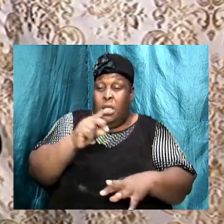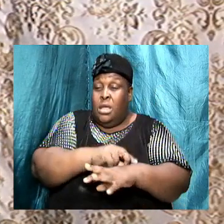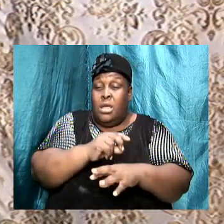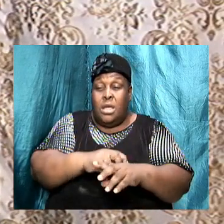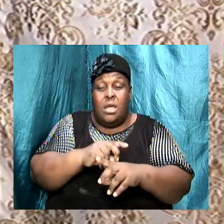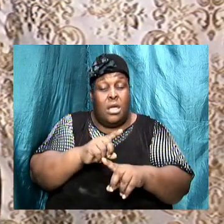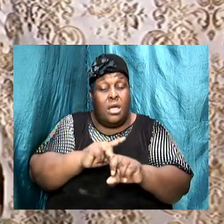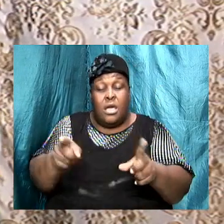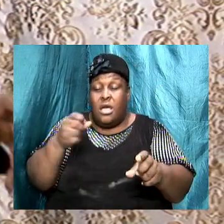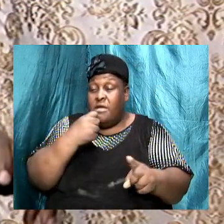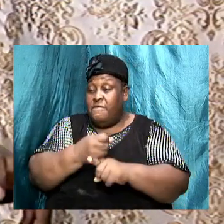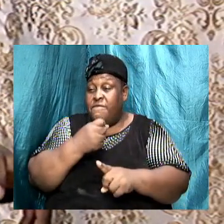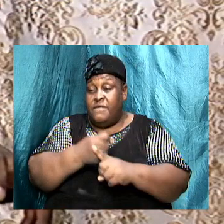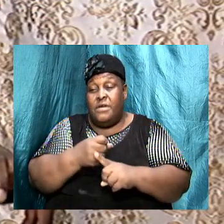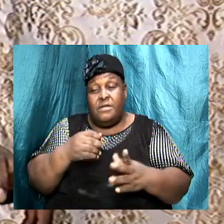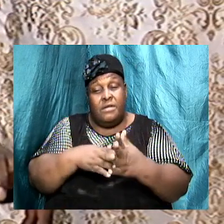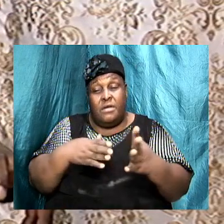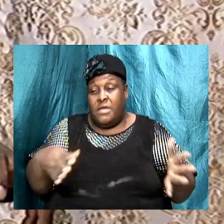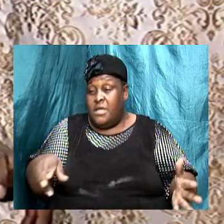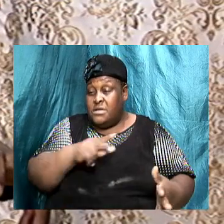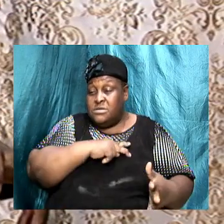fight against the kingdom.